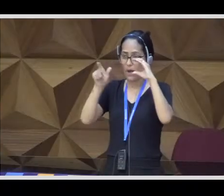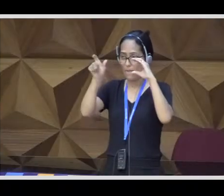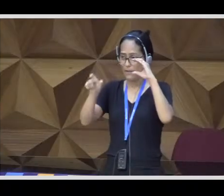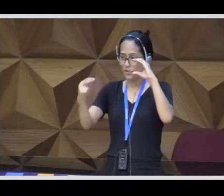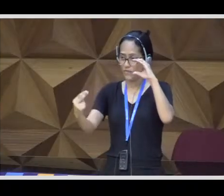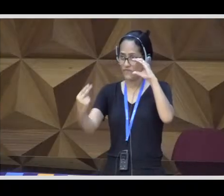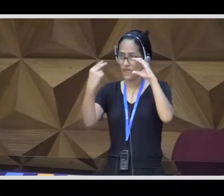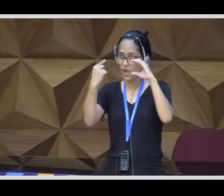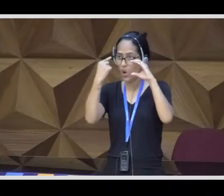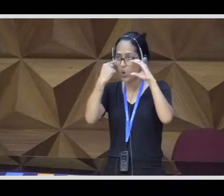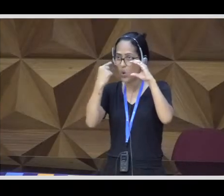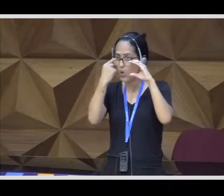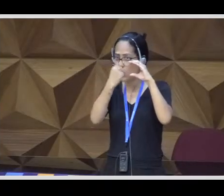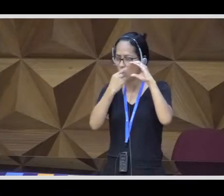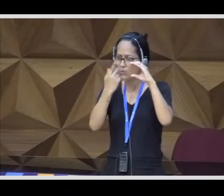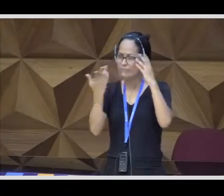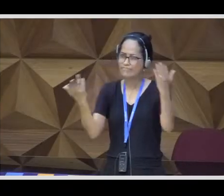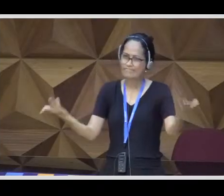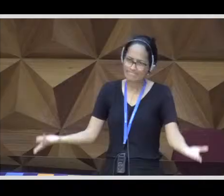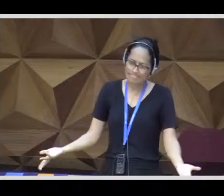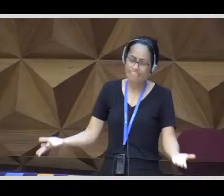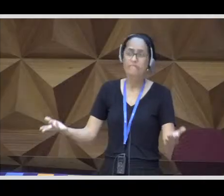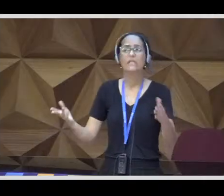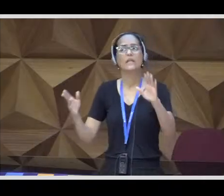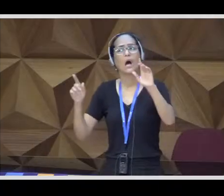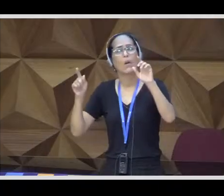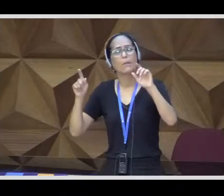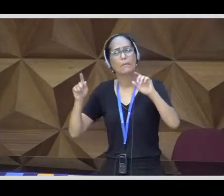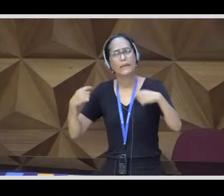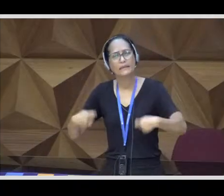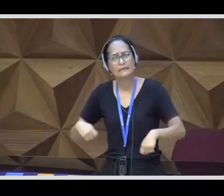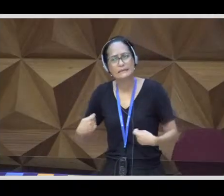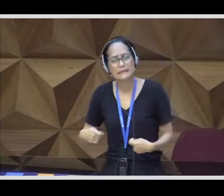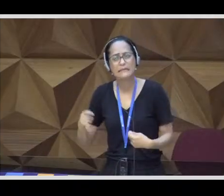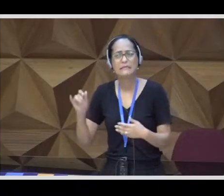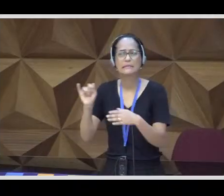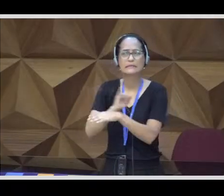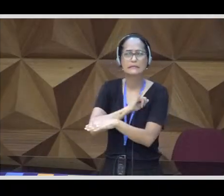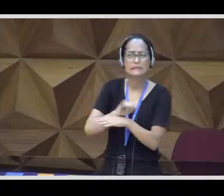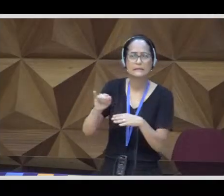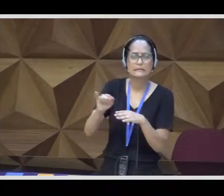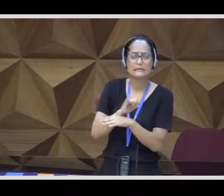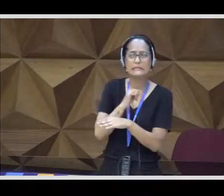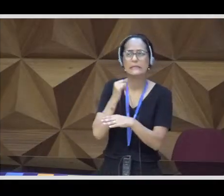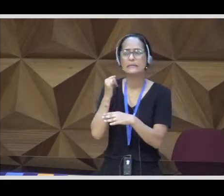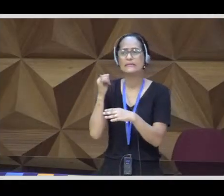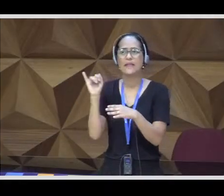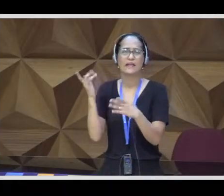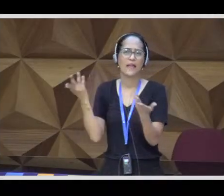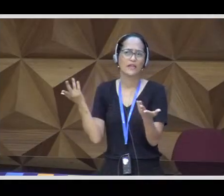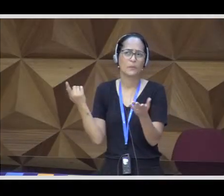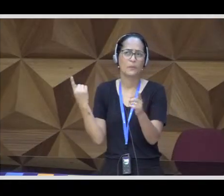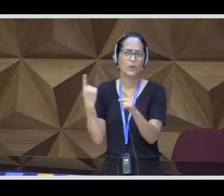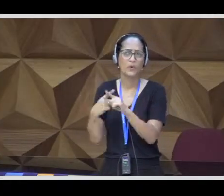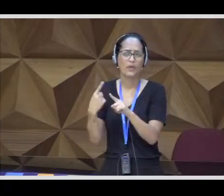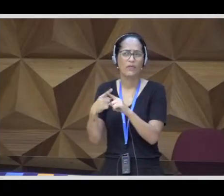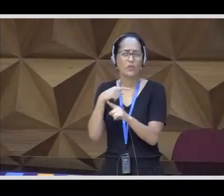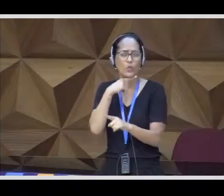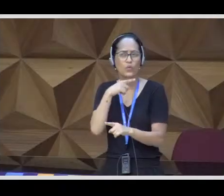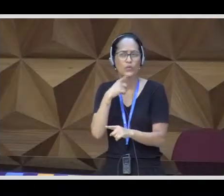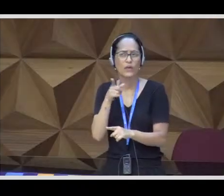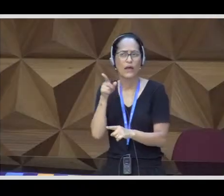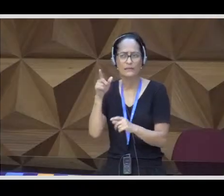I think, to deal with this issue of, well, is he in a virtual world, or is he in this world? But they did it in a way that's